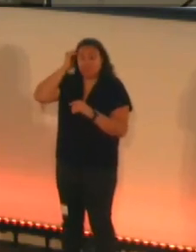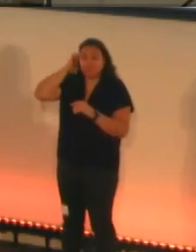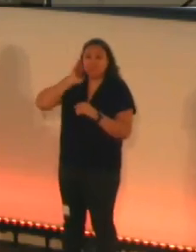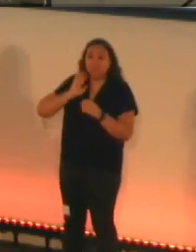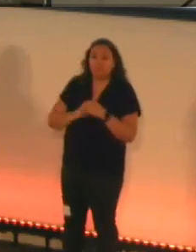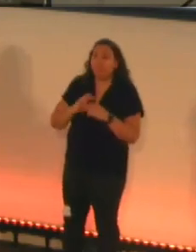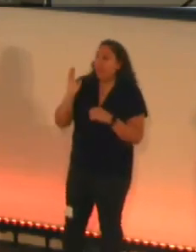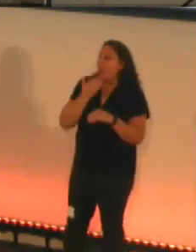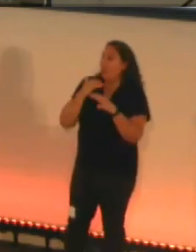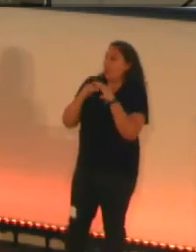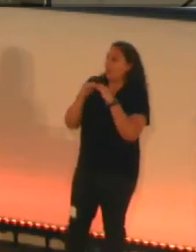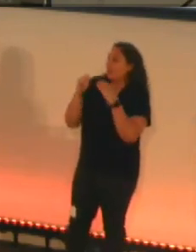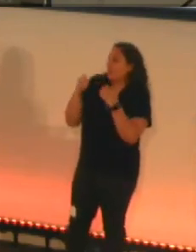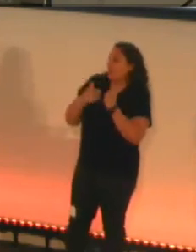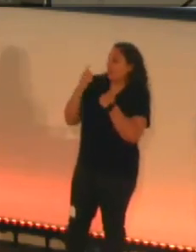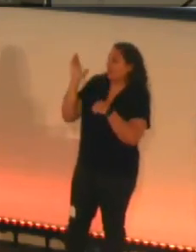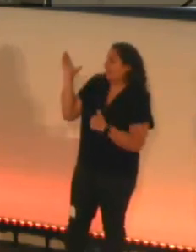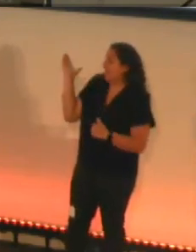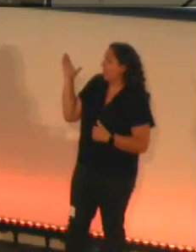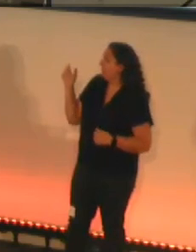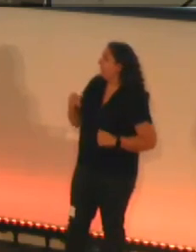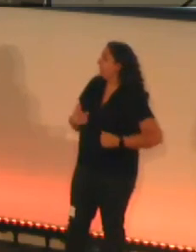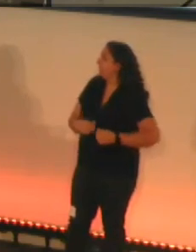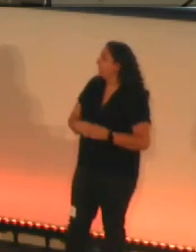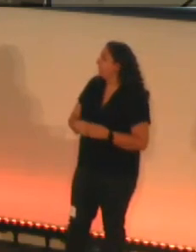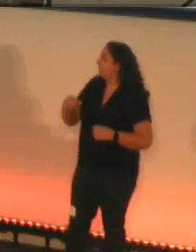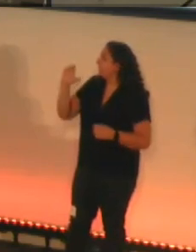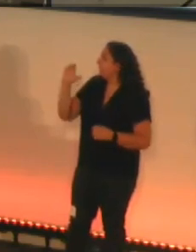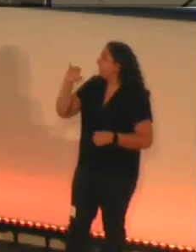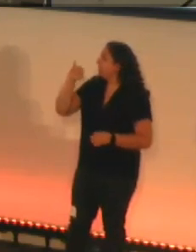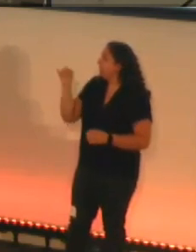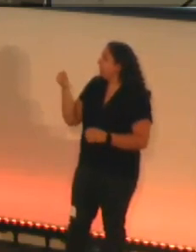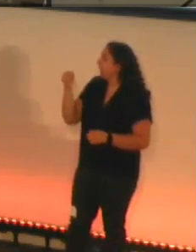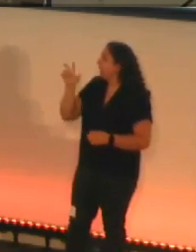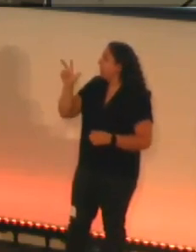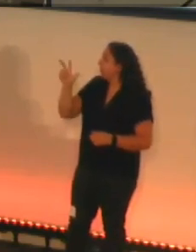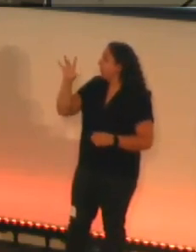our emails are up here on the slides for Crescentia Jung. It is